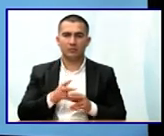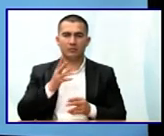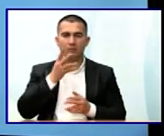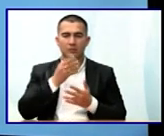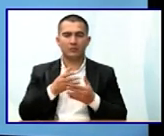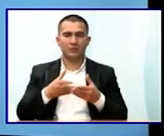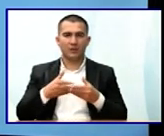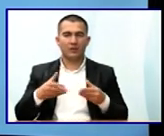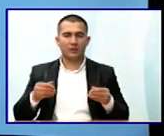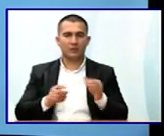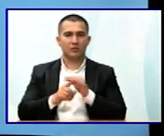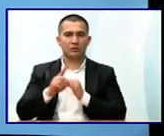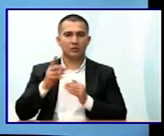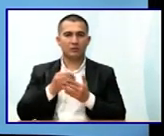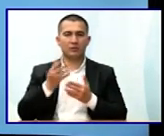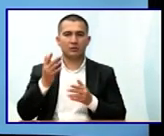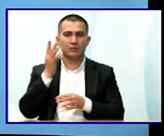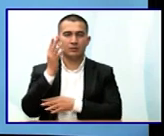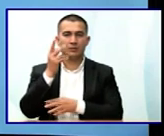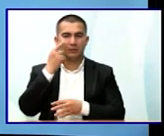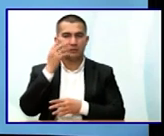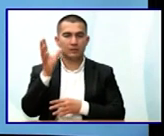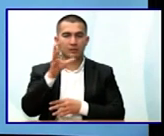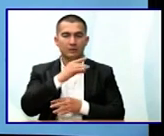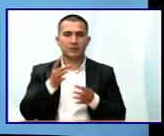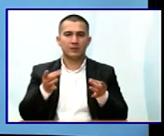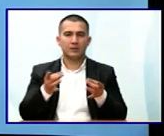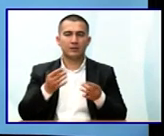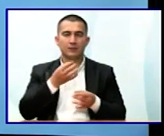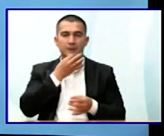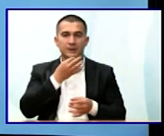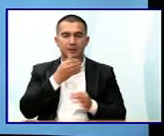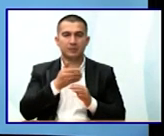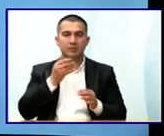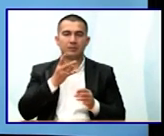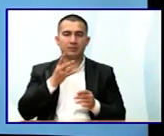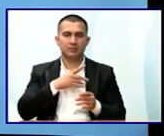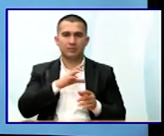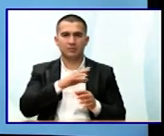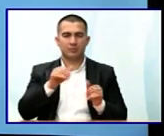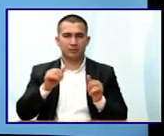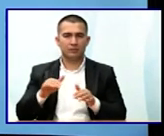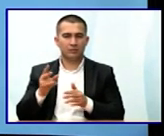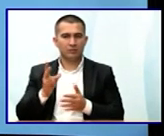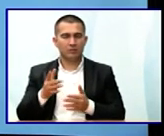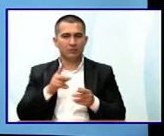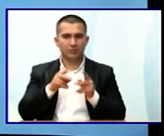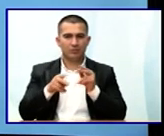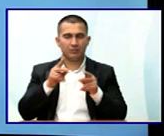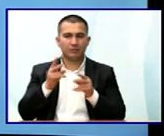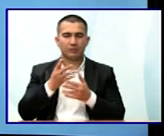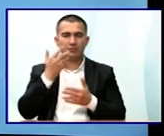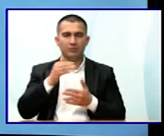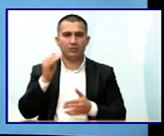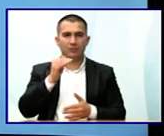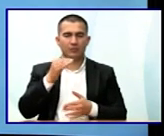bahorda daraxtlarda shira harakat boshlanmasdan oldin amalga oshiriladi. Shira harakati fevral